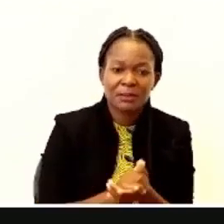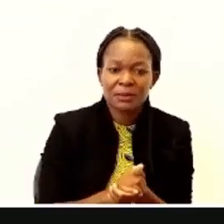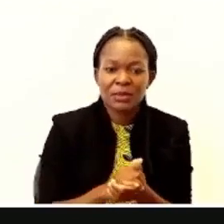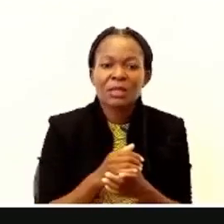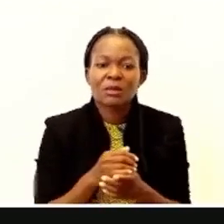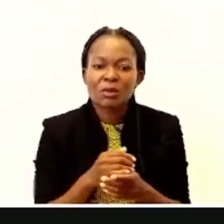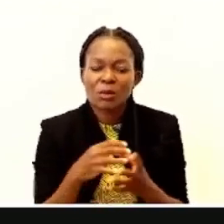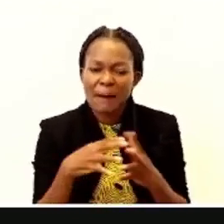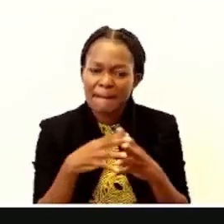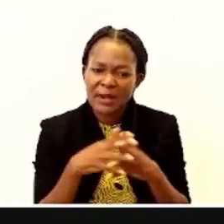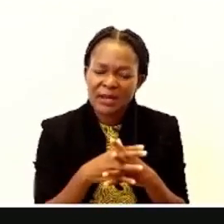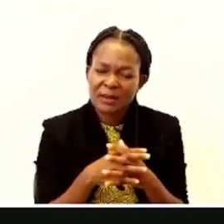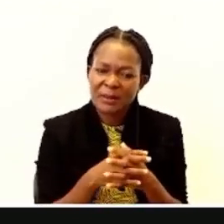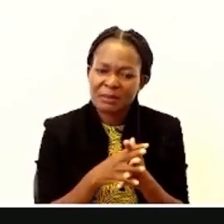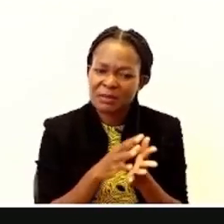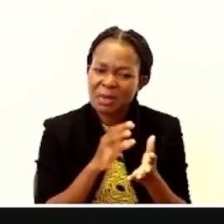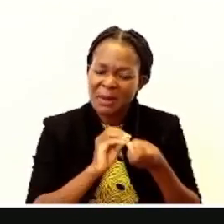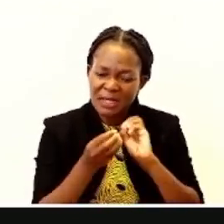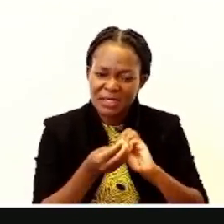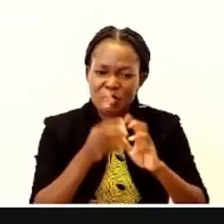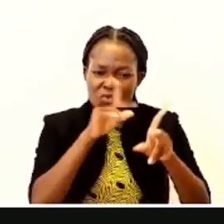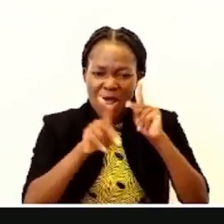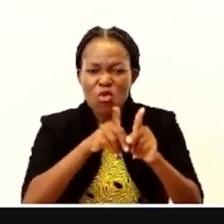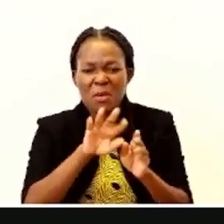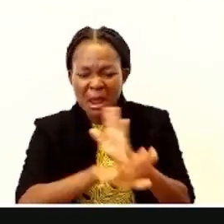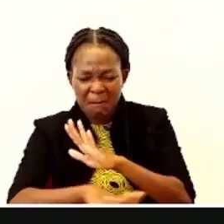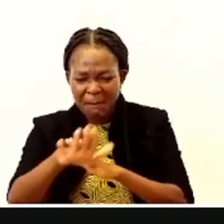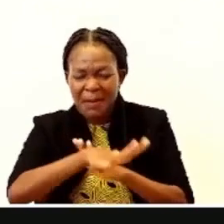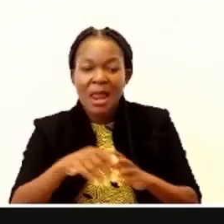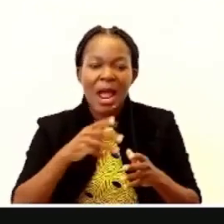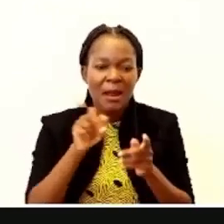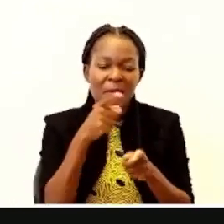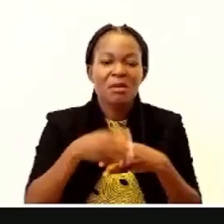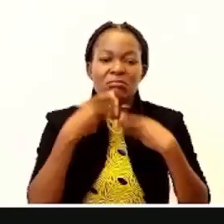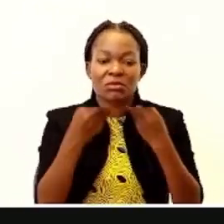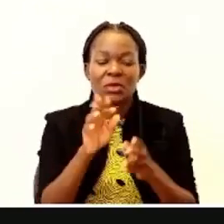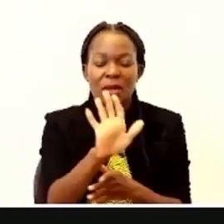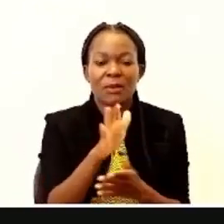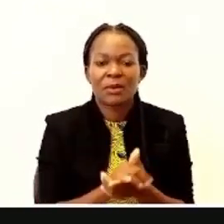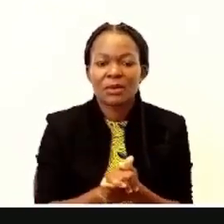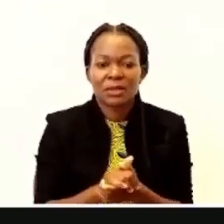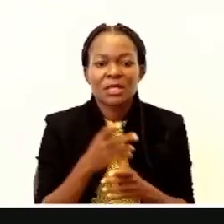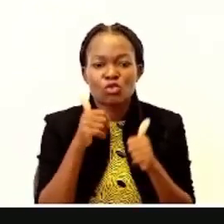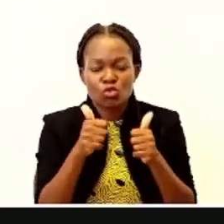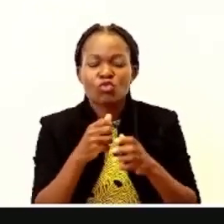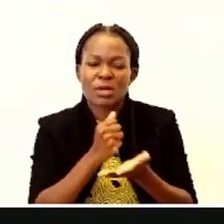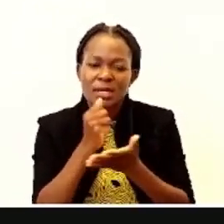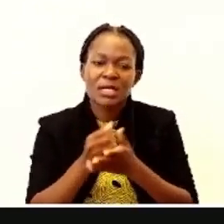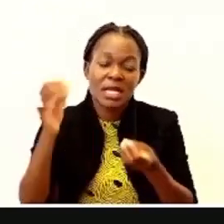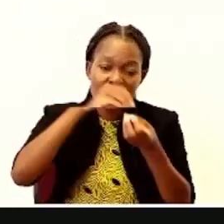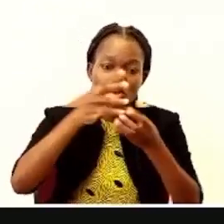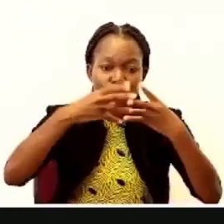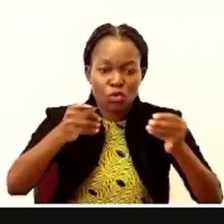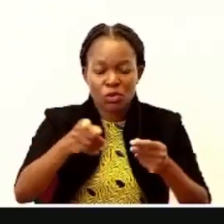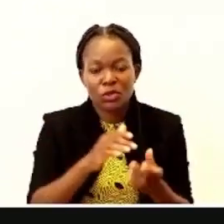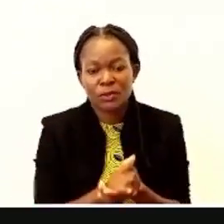it privileges and rewards the polluter. You're basically allowed to develop in a dirty way, increase emissions, and then you